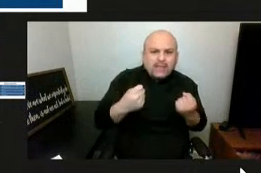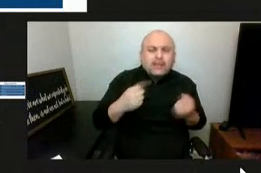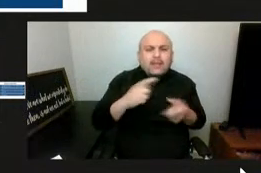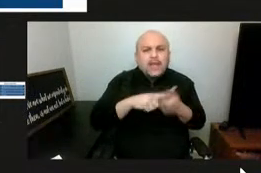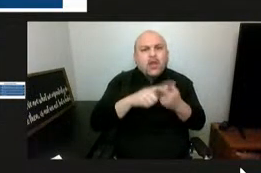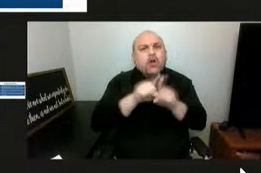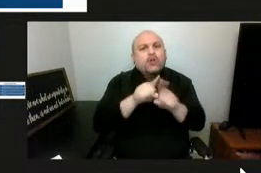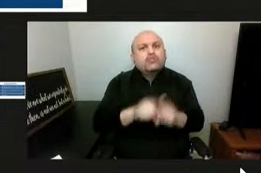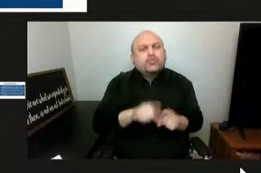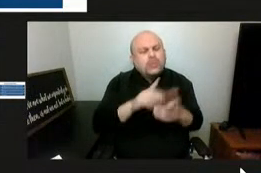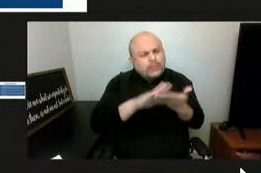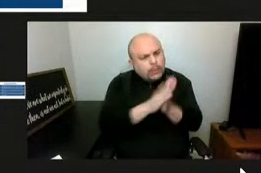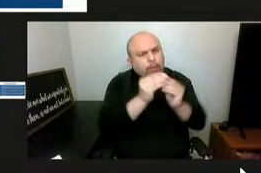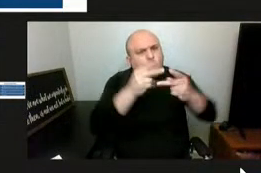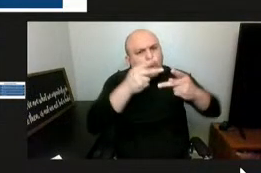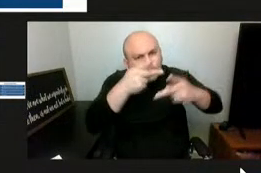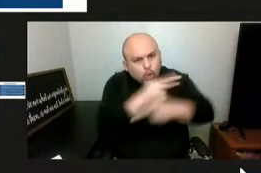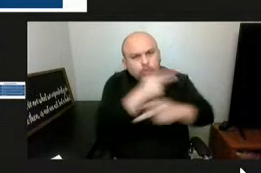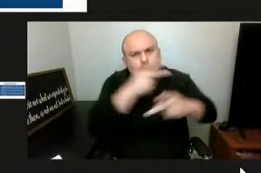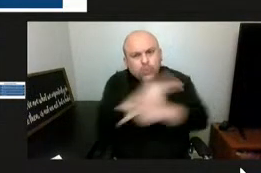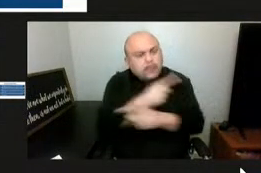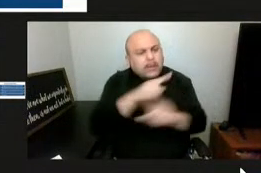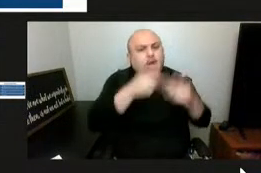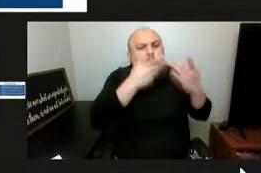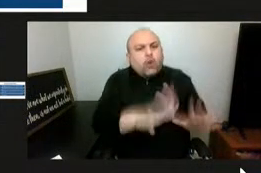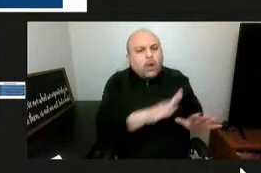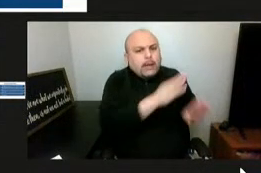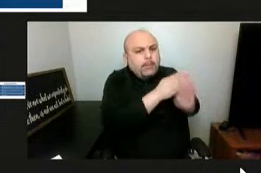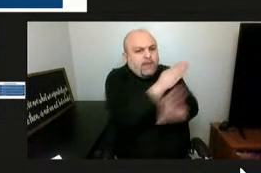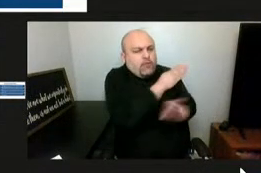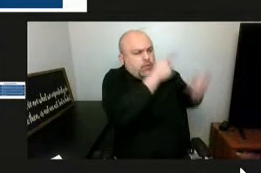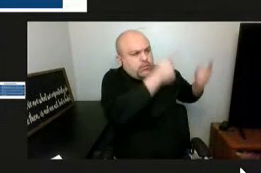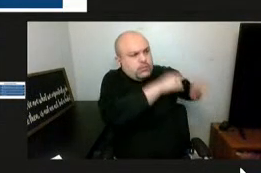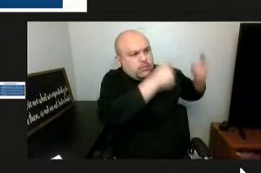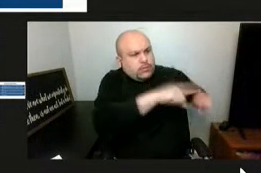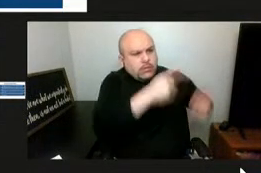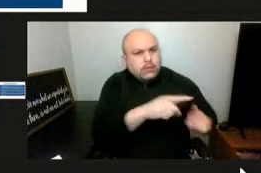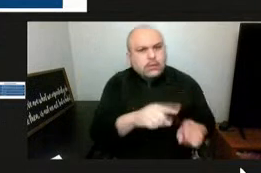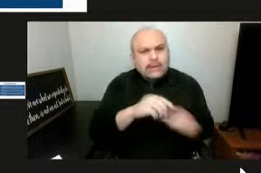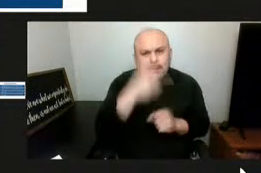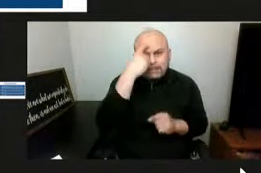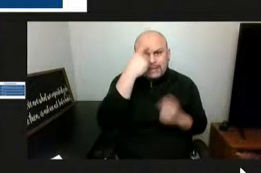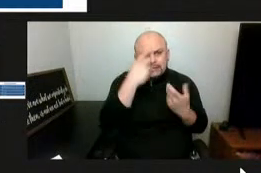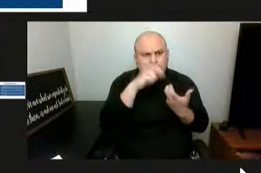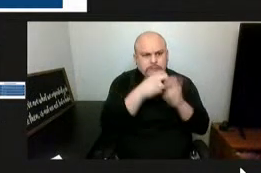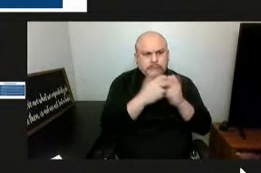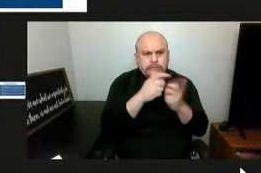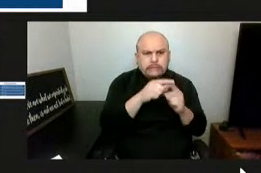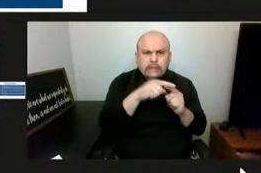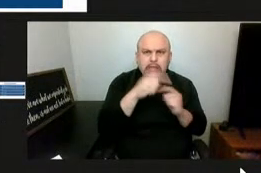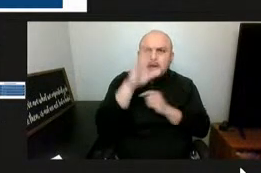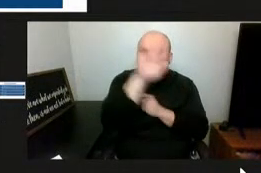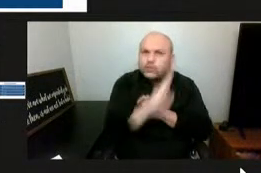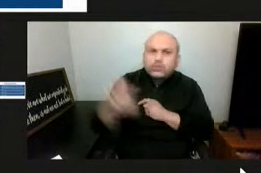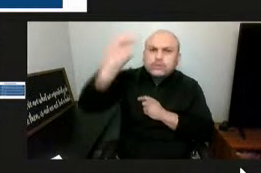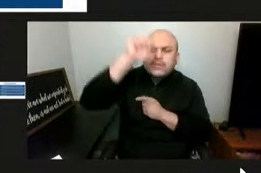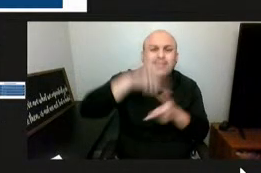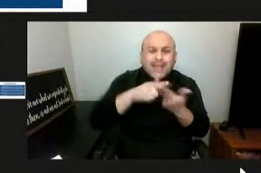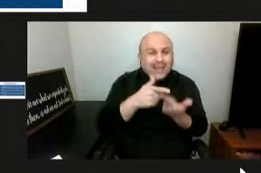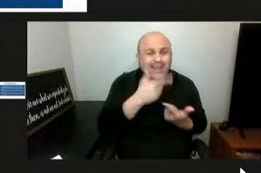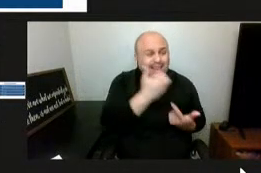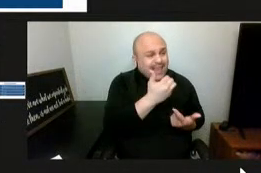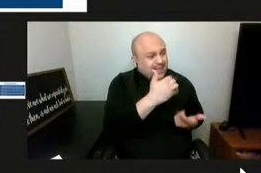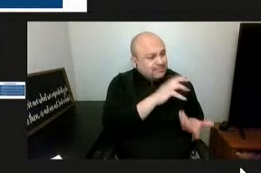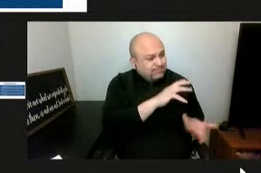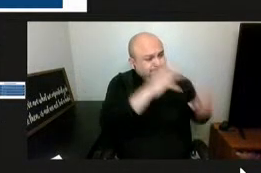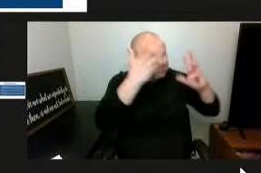worsened an already pre-existing mental health crisis in the country, and that these challenges have actually exacerbated the very practices